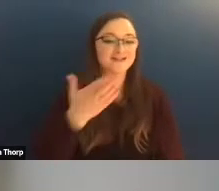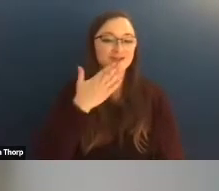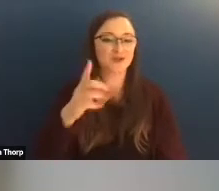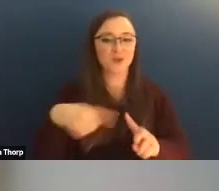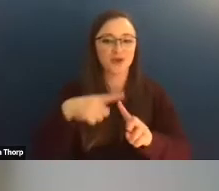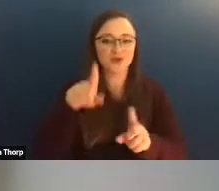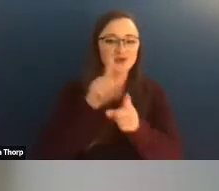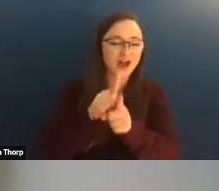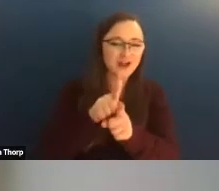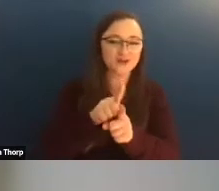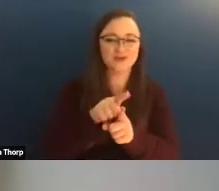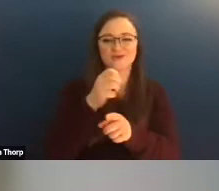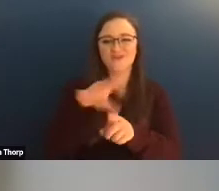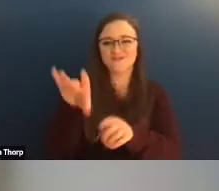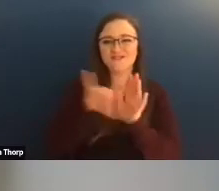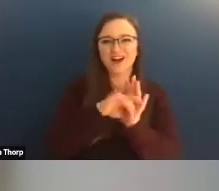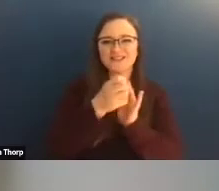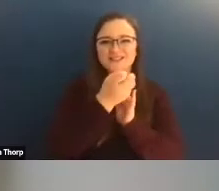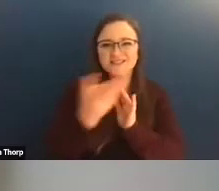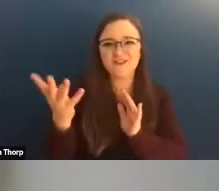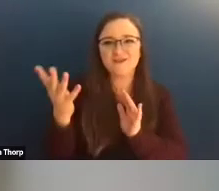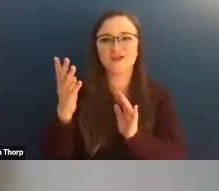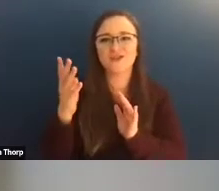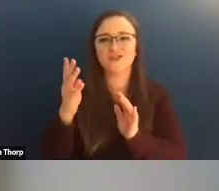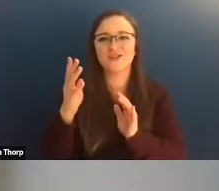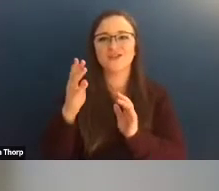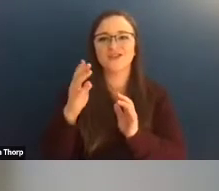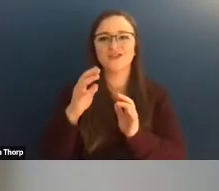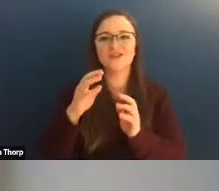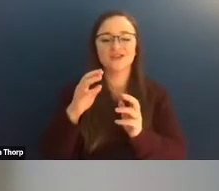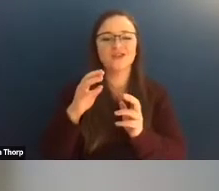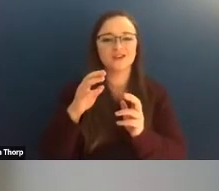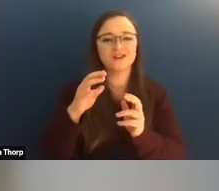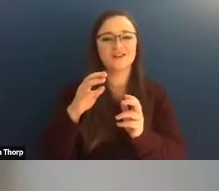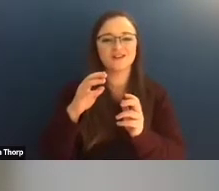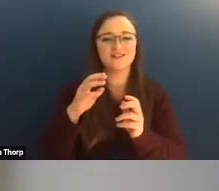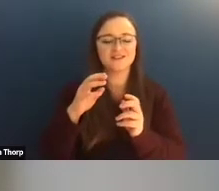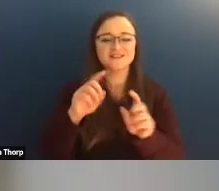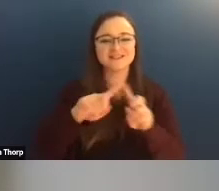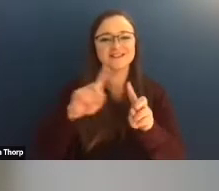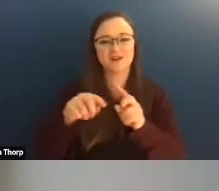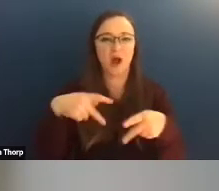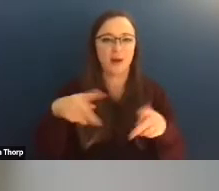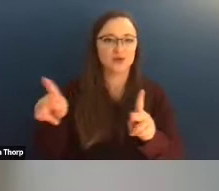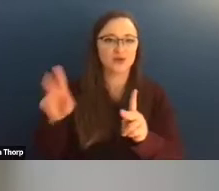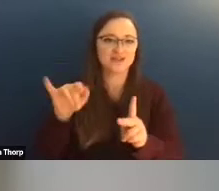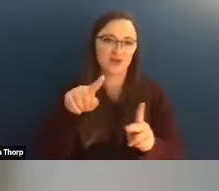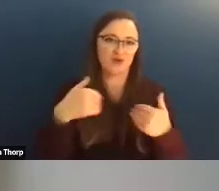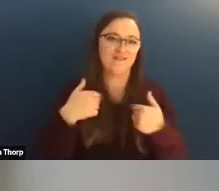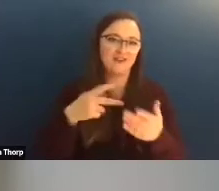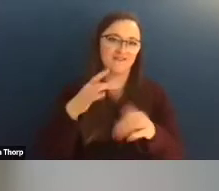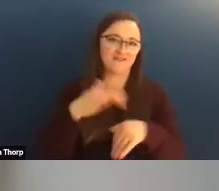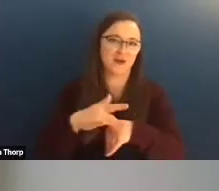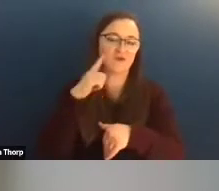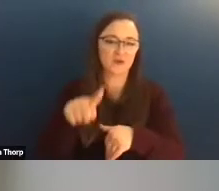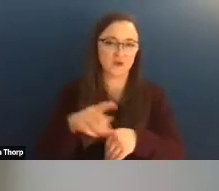of get some variety so you kind of understand kind of the opportunities that are available. And, you know, my